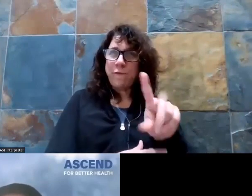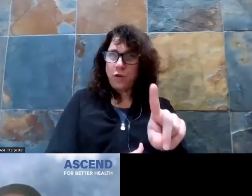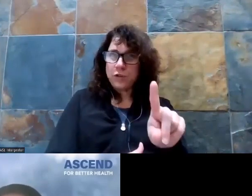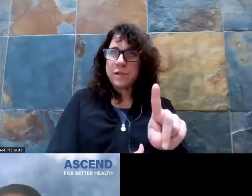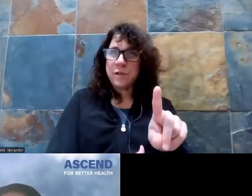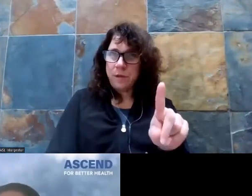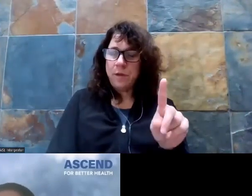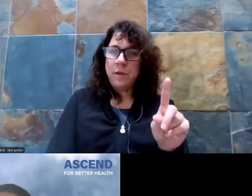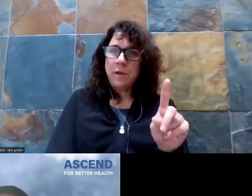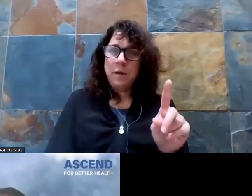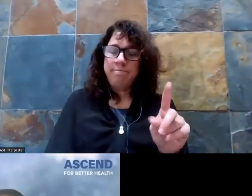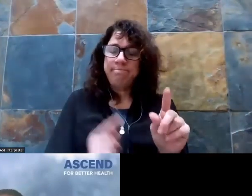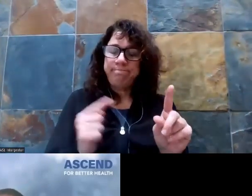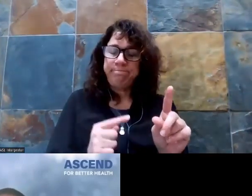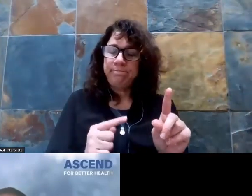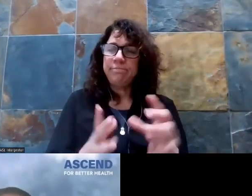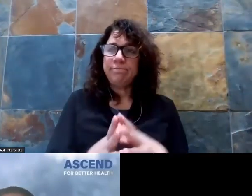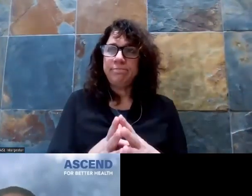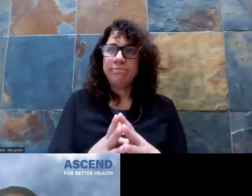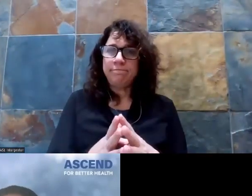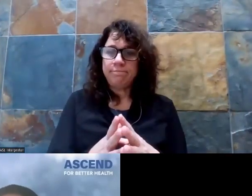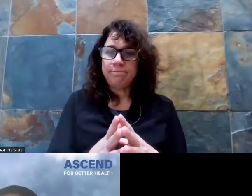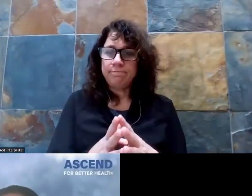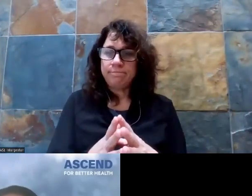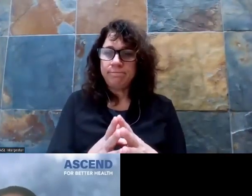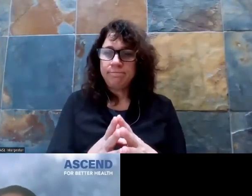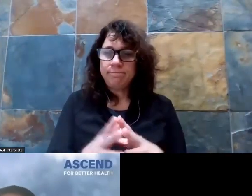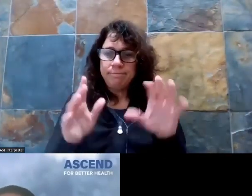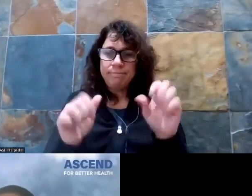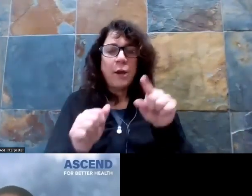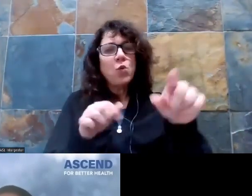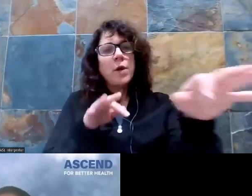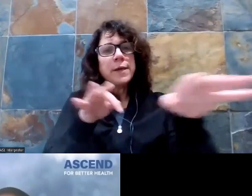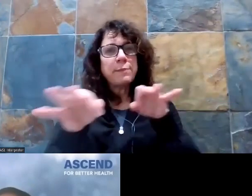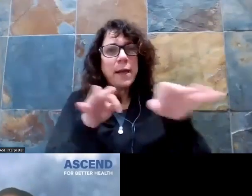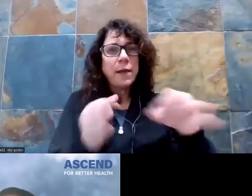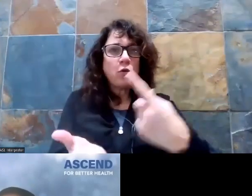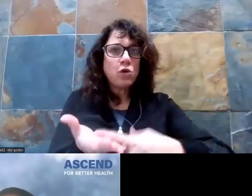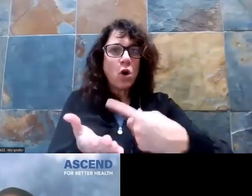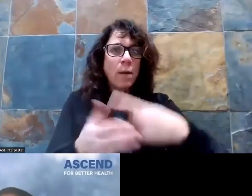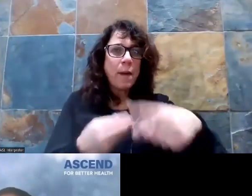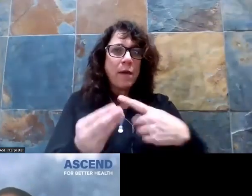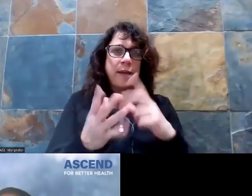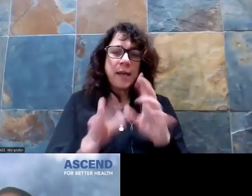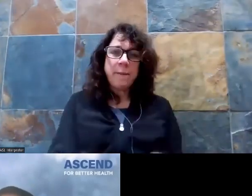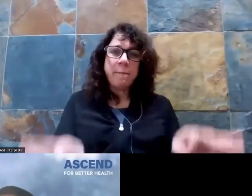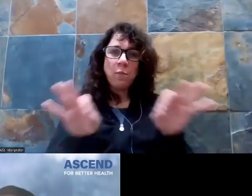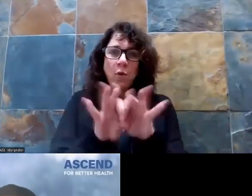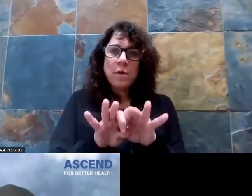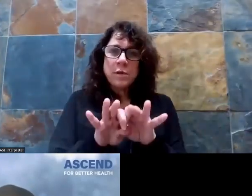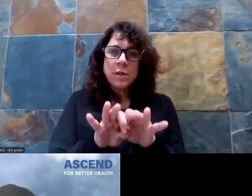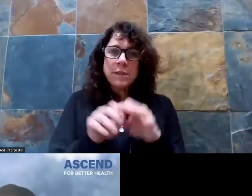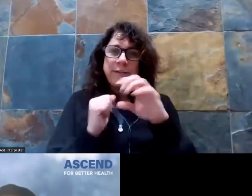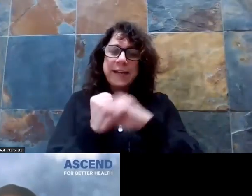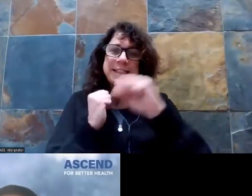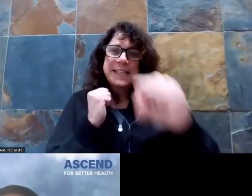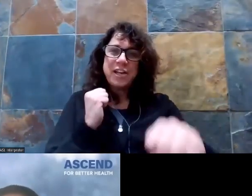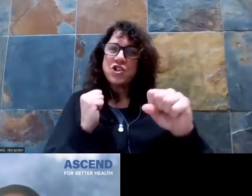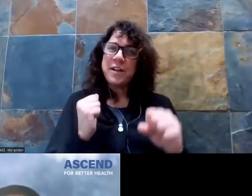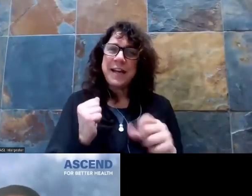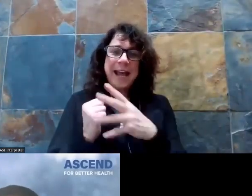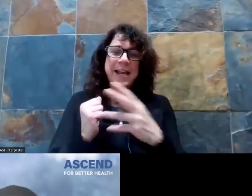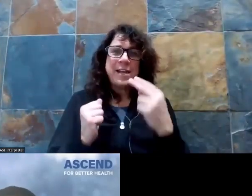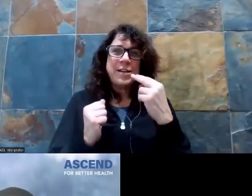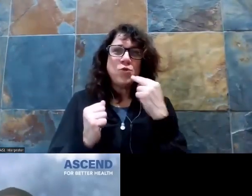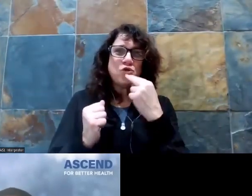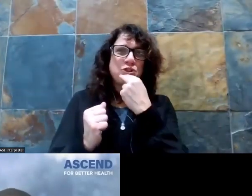31st. And so could you explain or talk about the importance of extension, you know, and